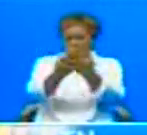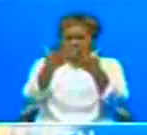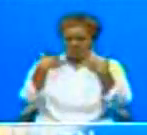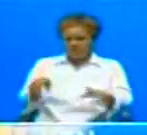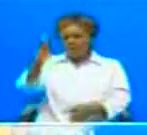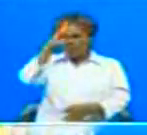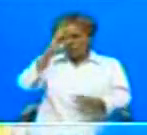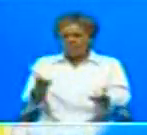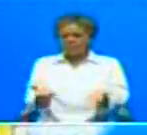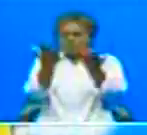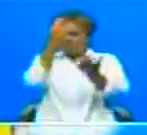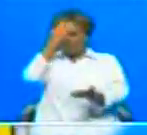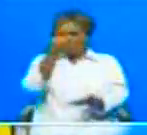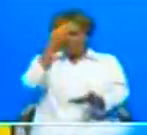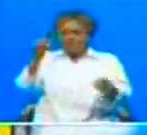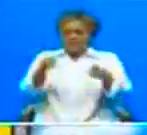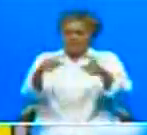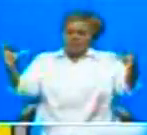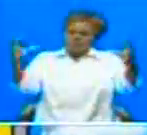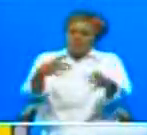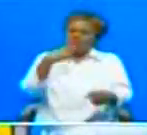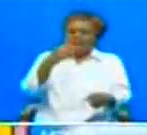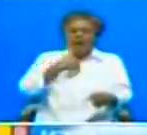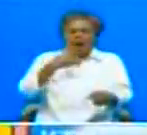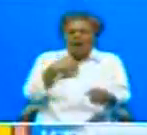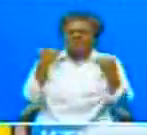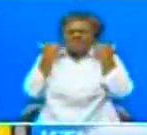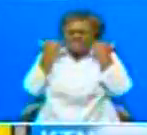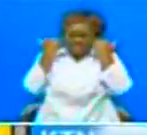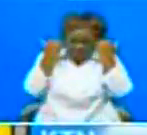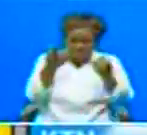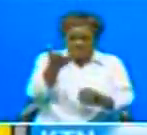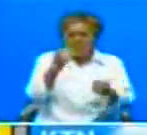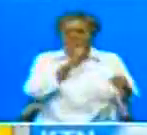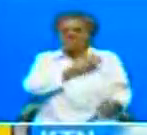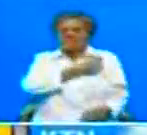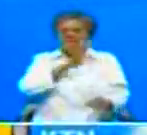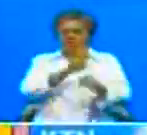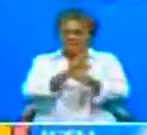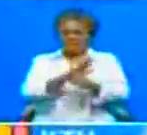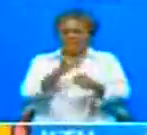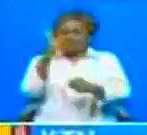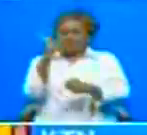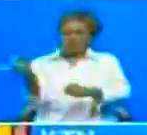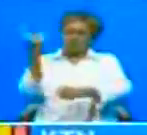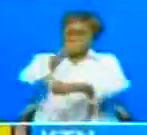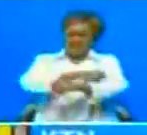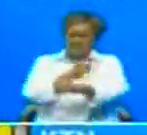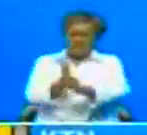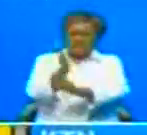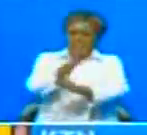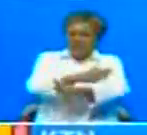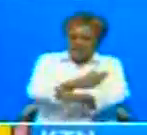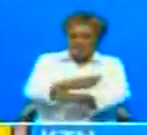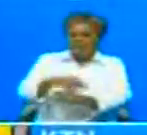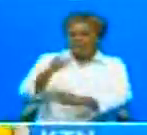been boosted in Narok town and residents say there is a lot of tension. This comes just 2 days after Interior CS Joseph Nkaissery